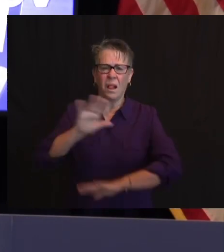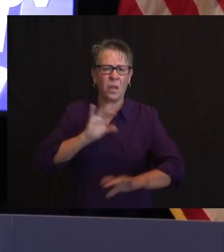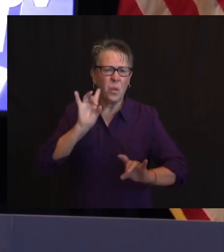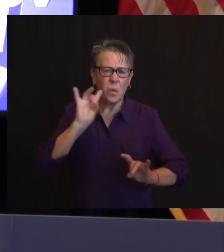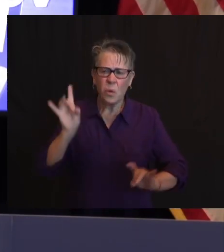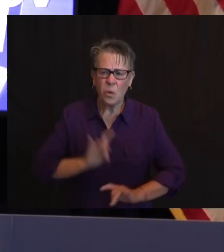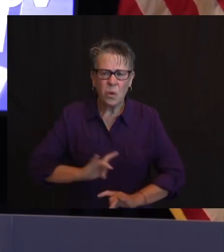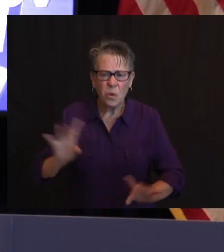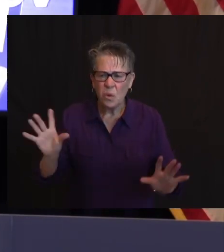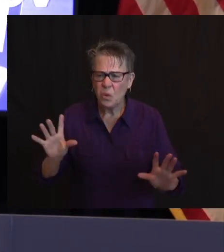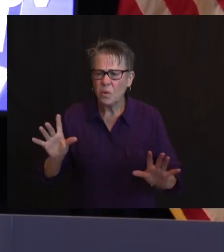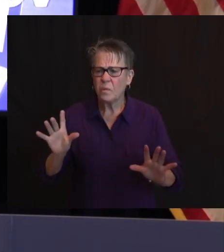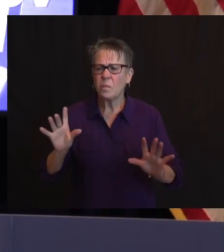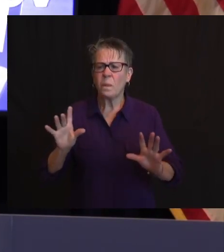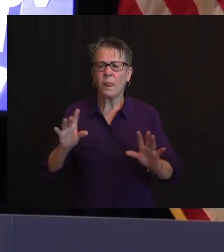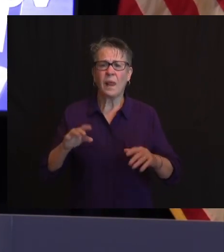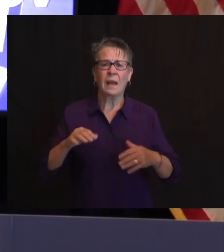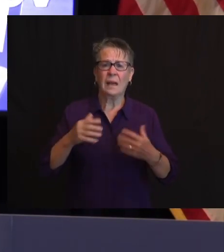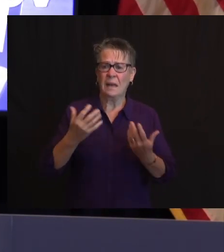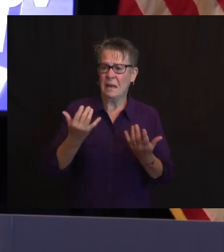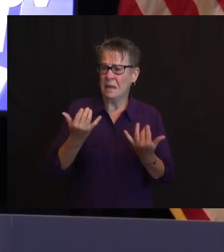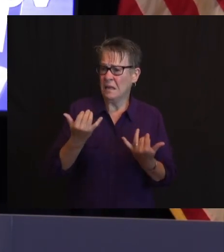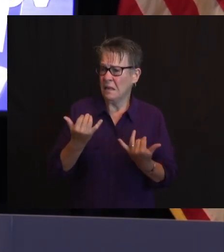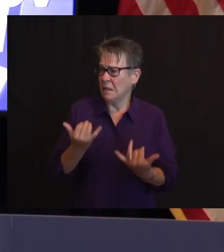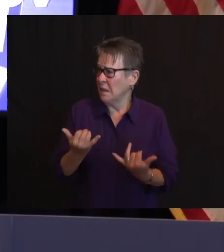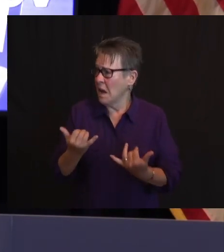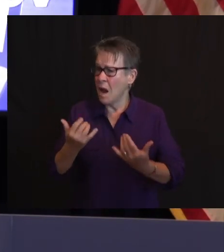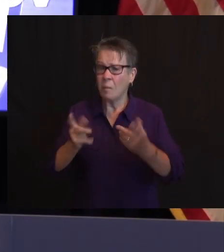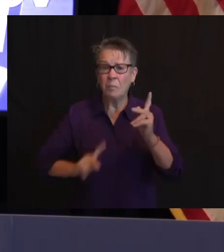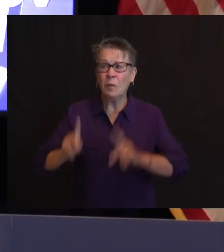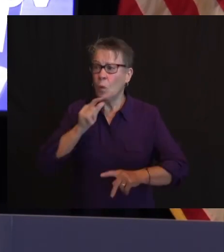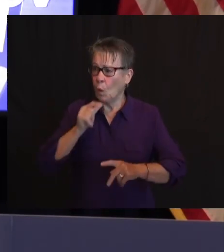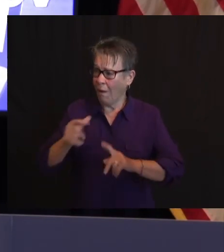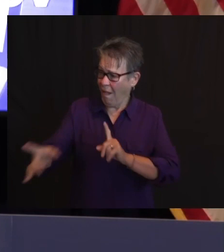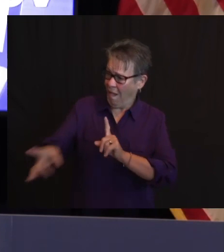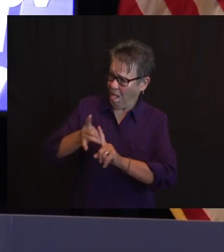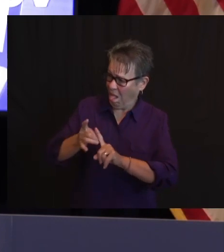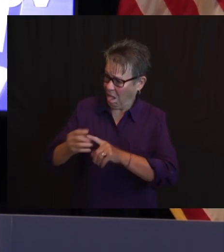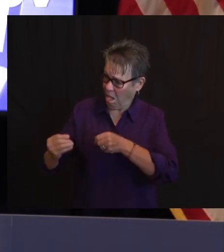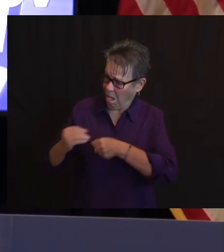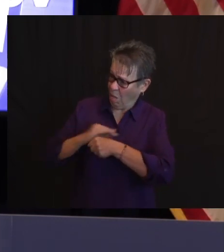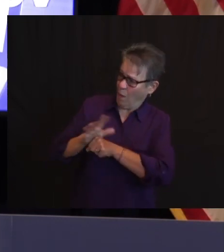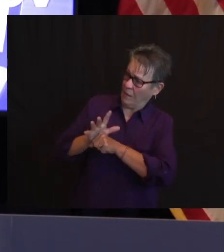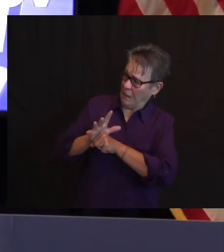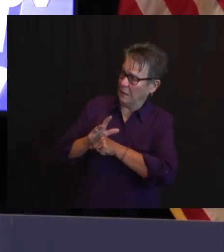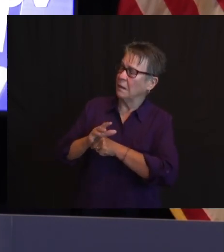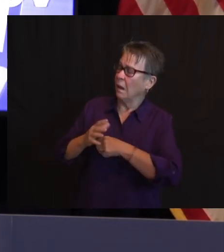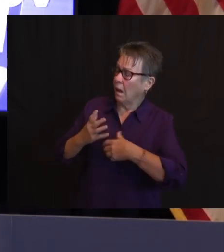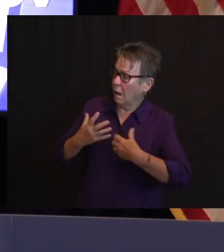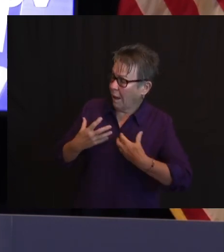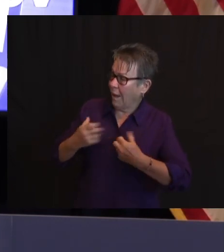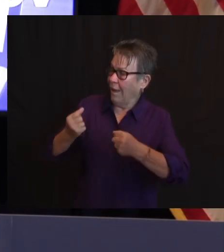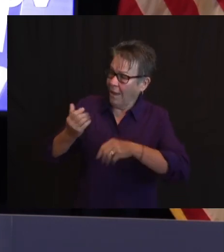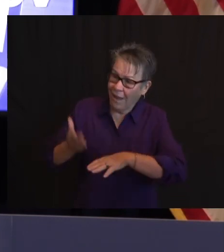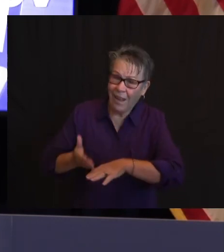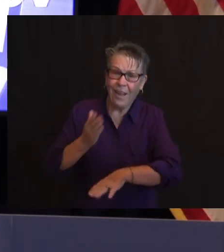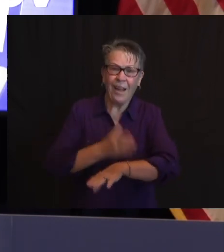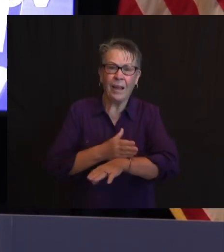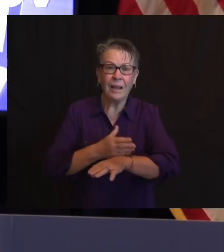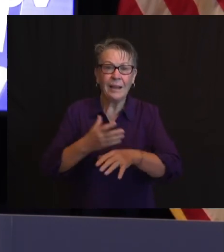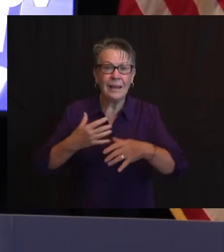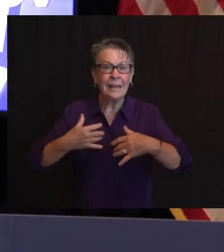with long-term health effects, and many families have been financially devastated. Grief,